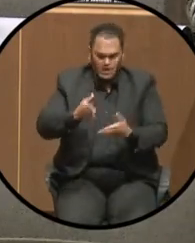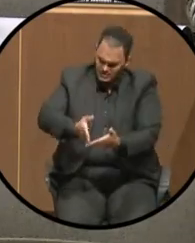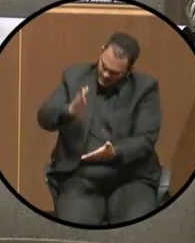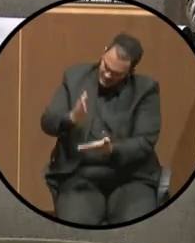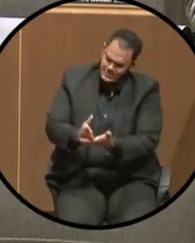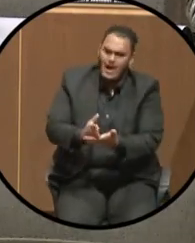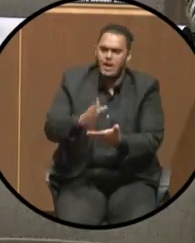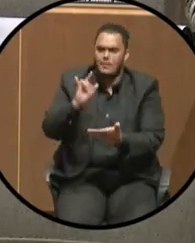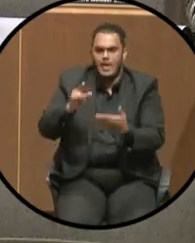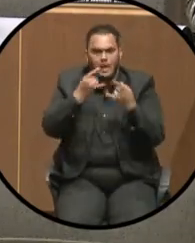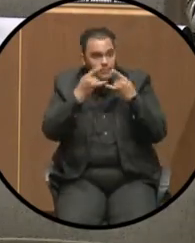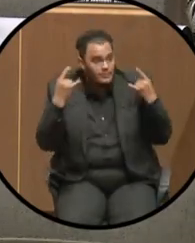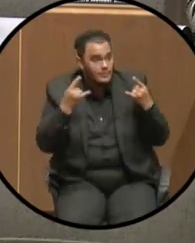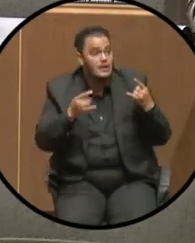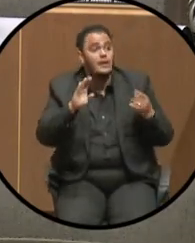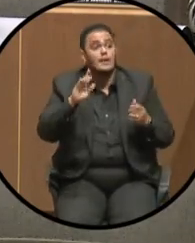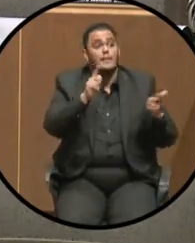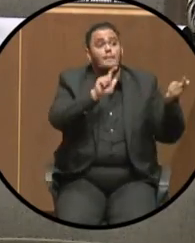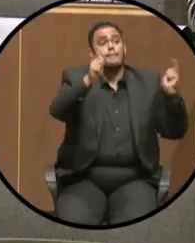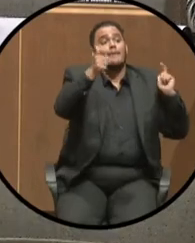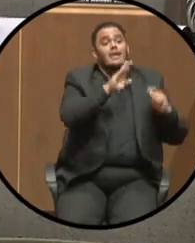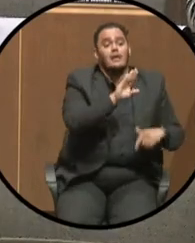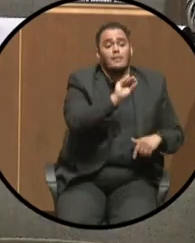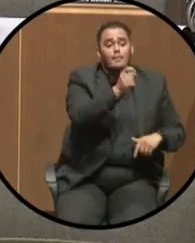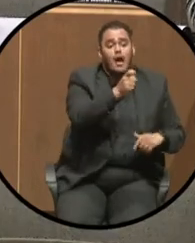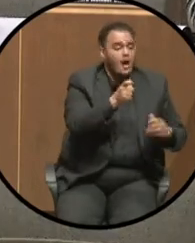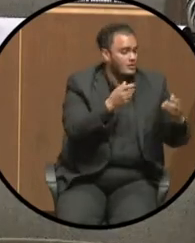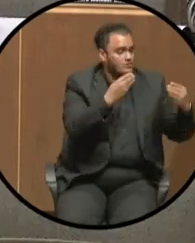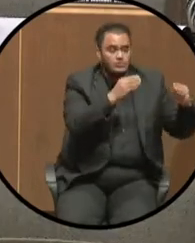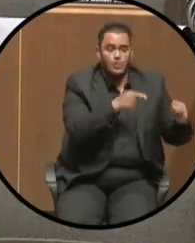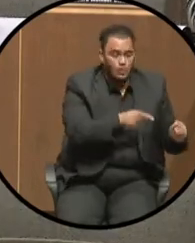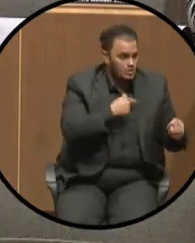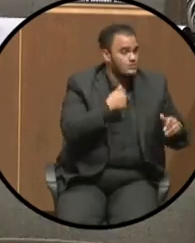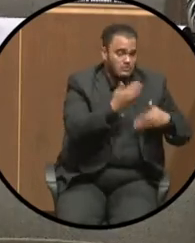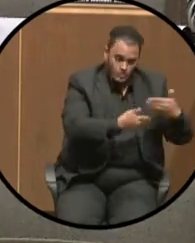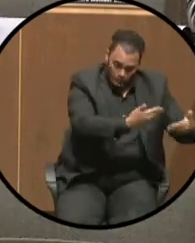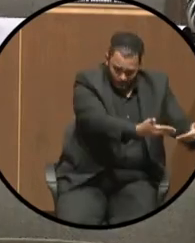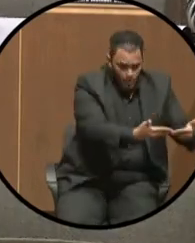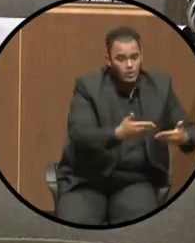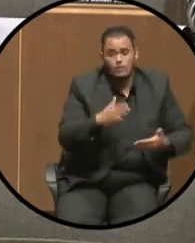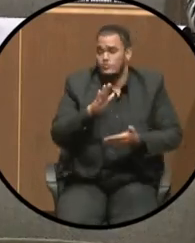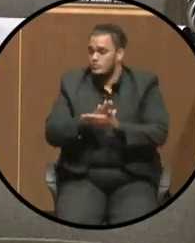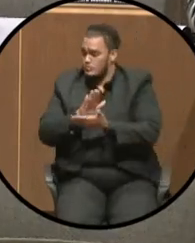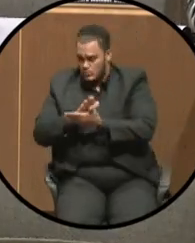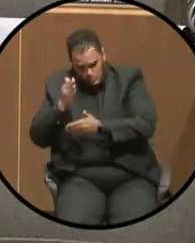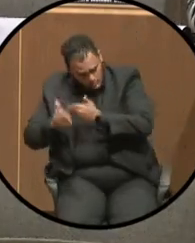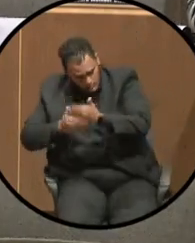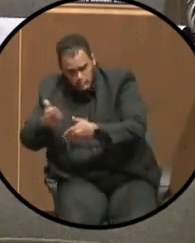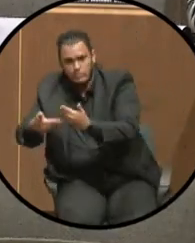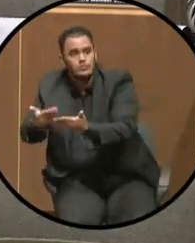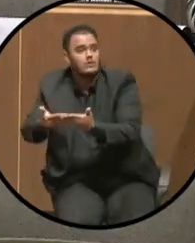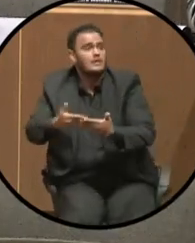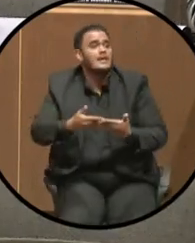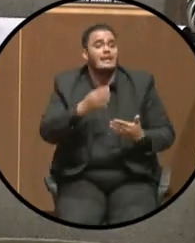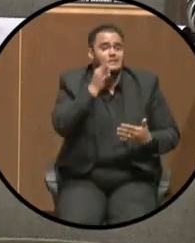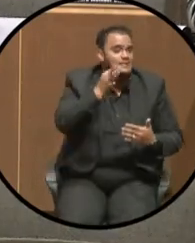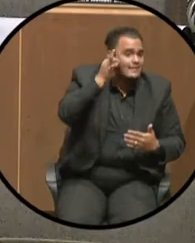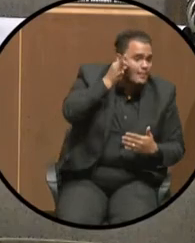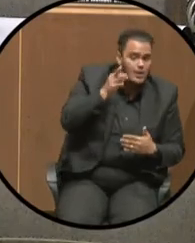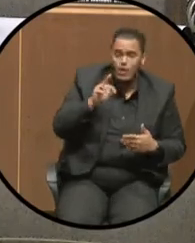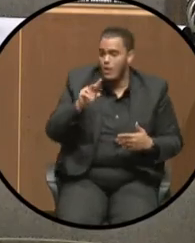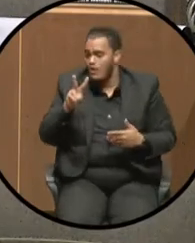Big box stores are moving forward. It's mask optional. Schools are even moving mask optional. Seminole County, Volusia County, just to